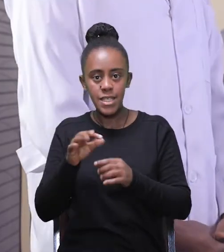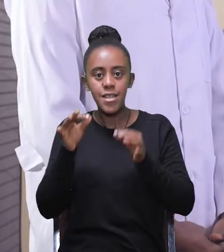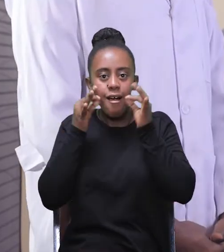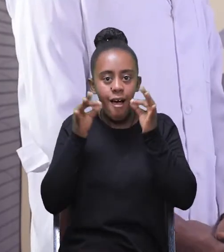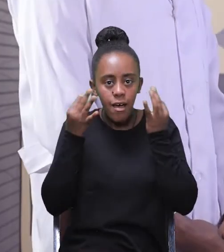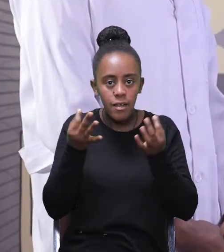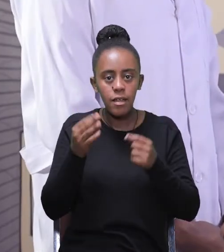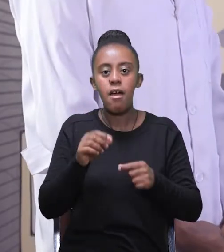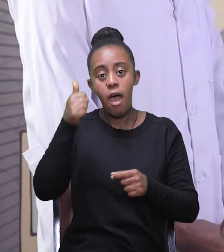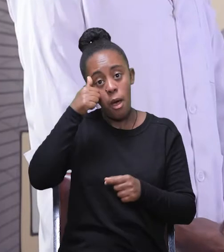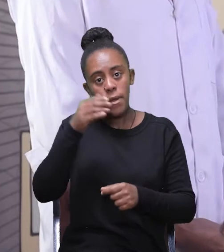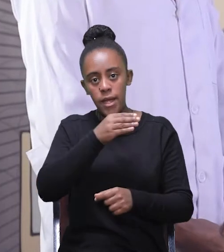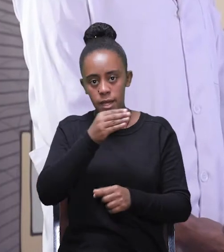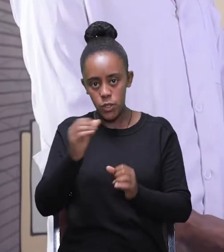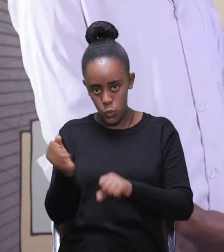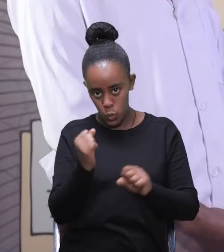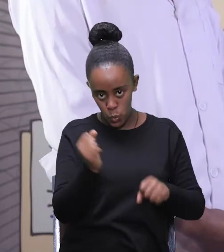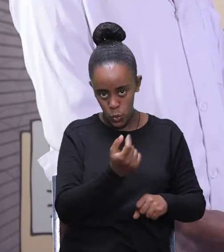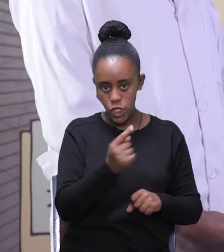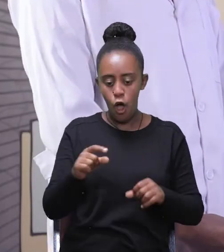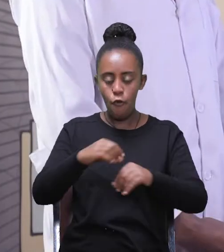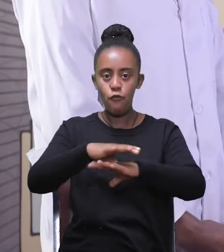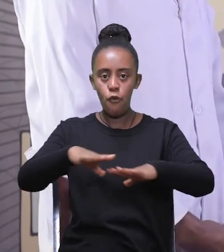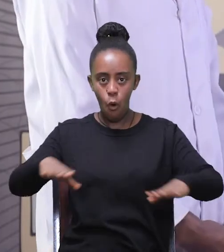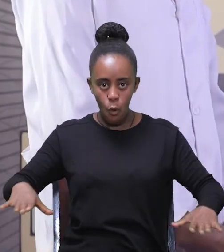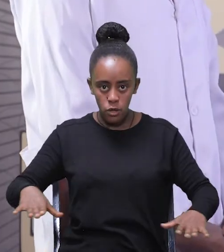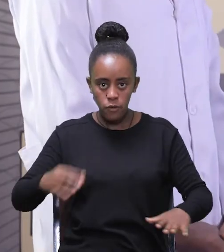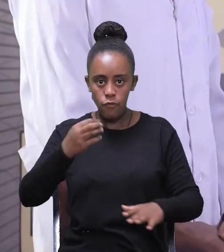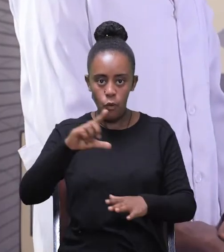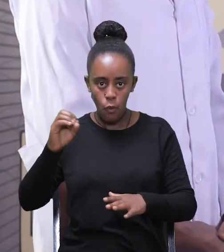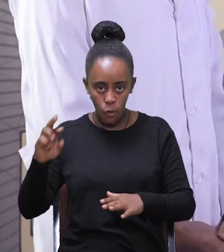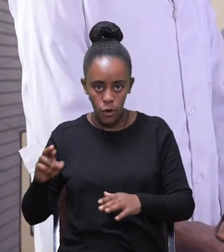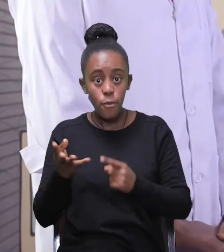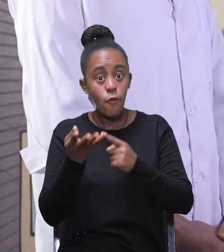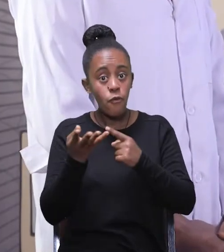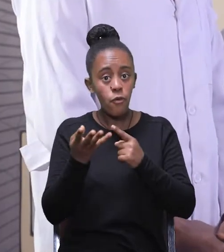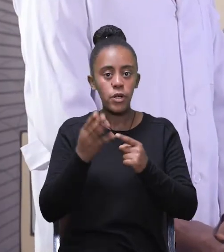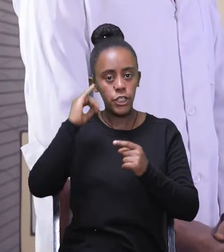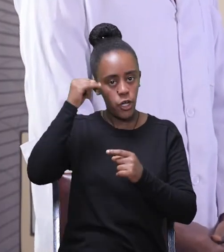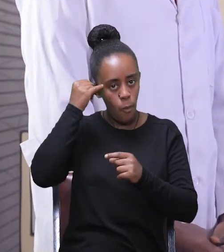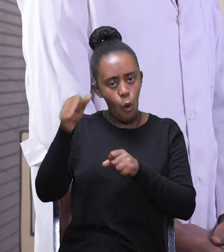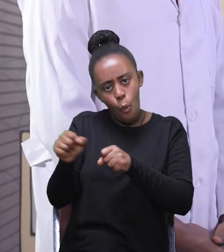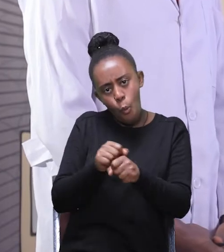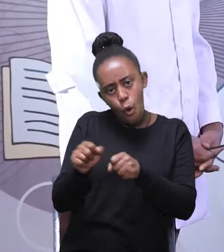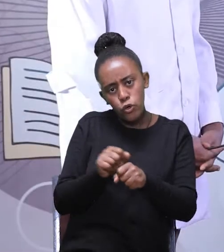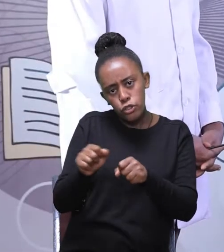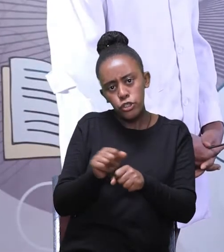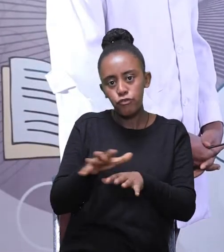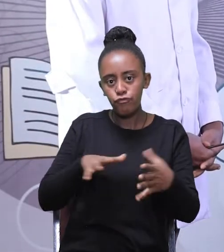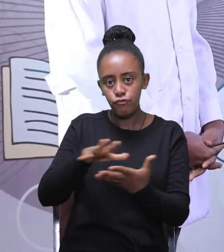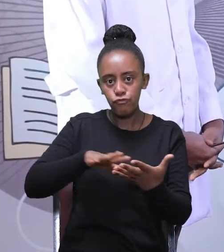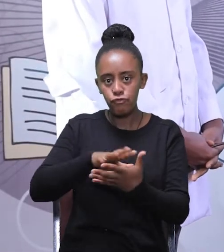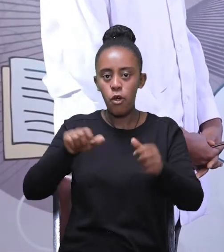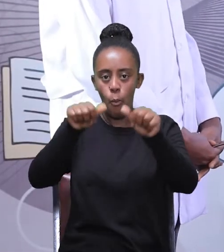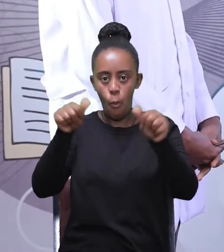3, Ahmed sweeps the floor. Number 4, Jamal washes the pot. Is that